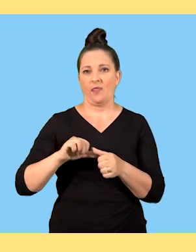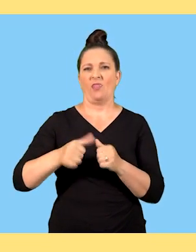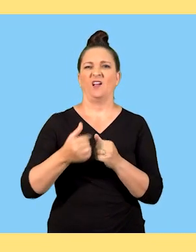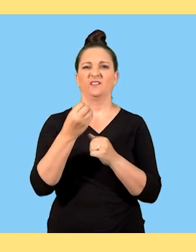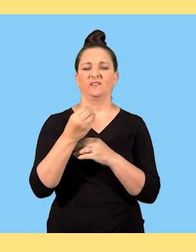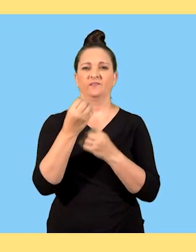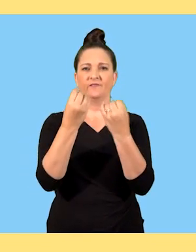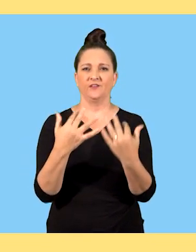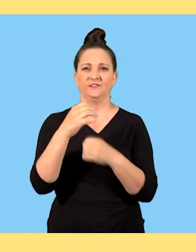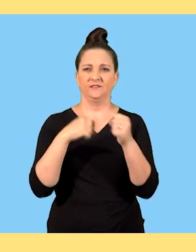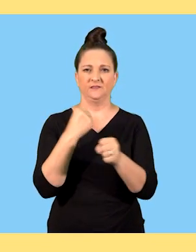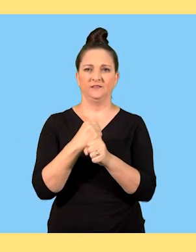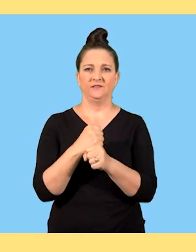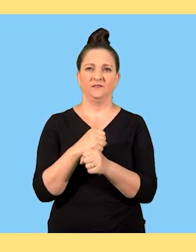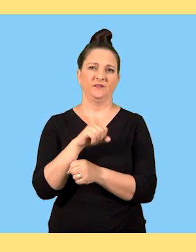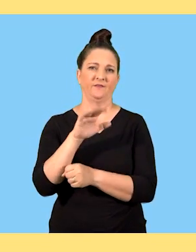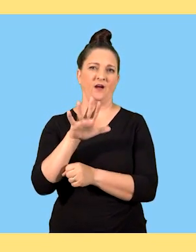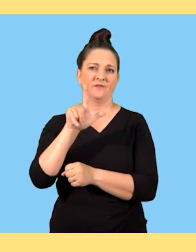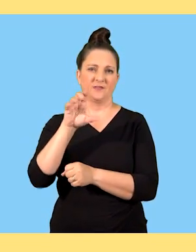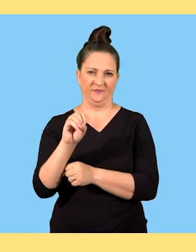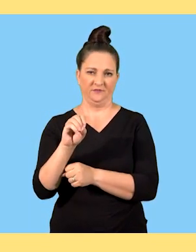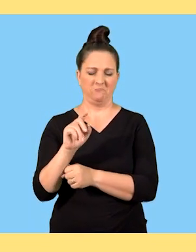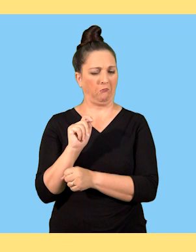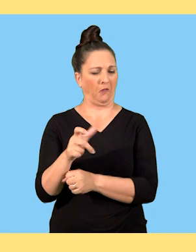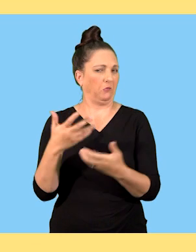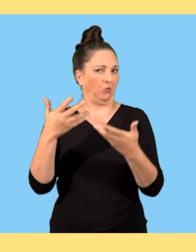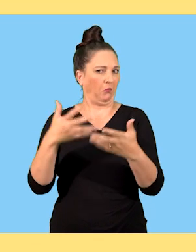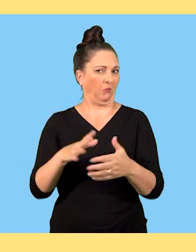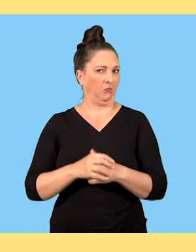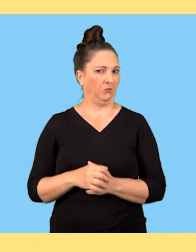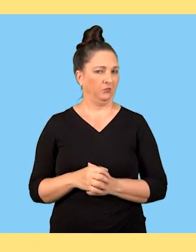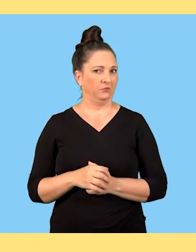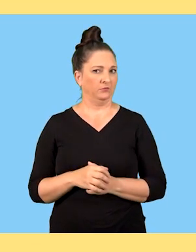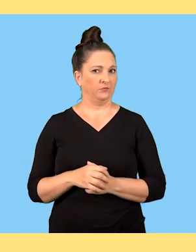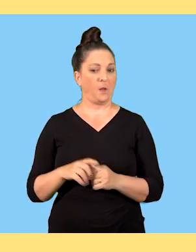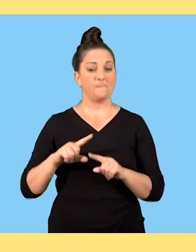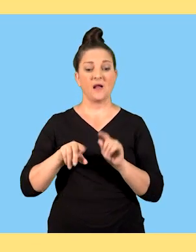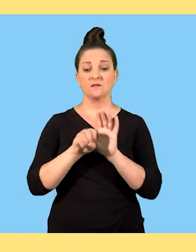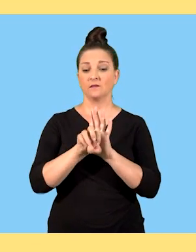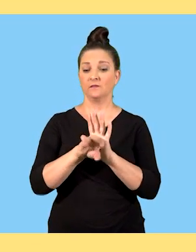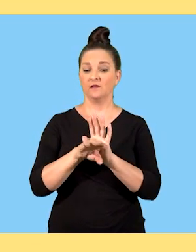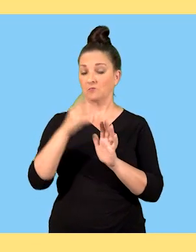period, 570, has already been paid. So we